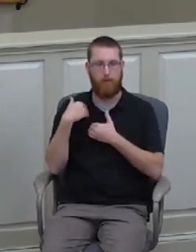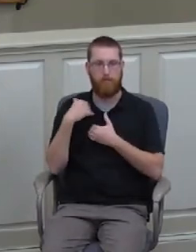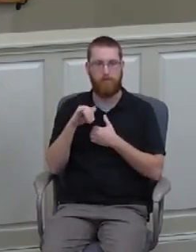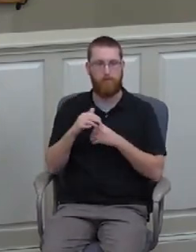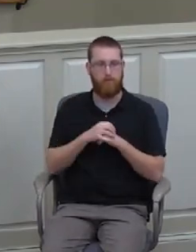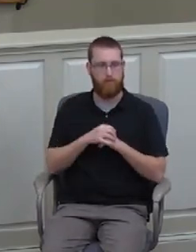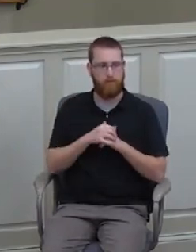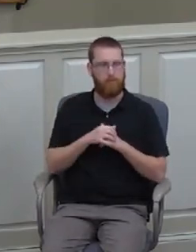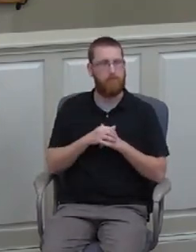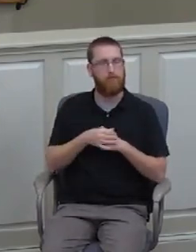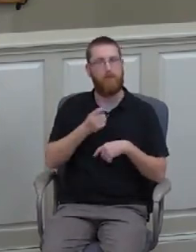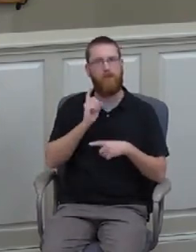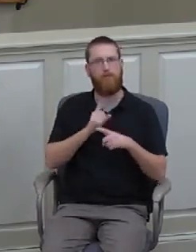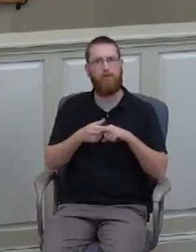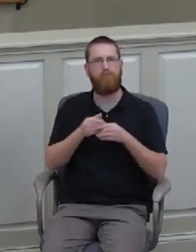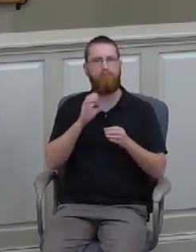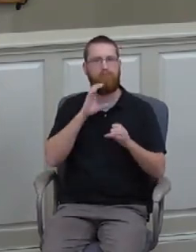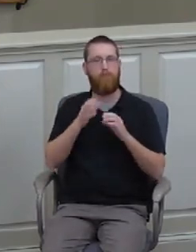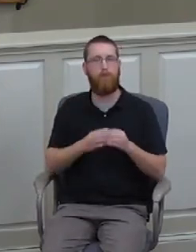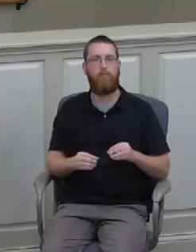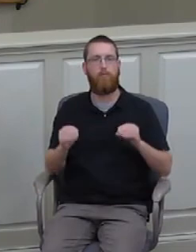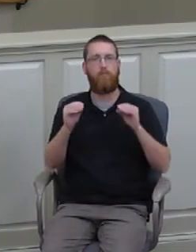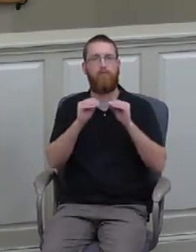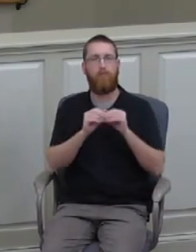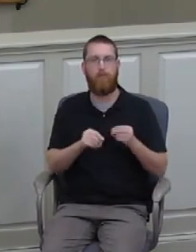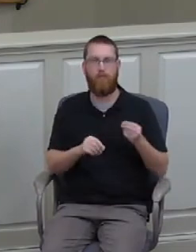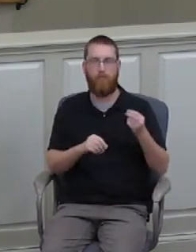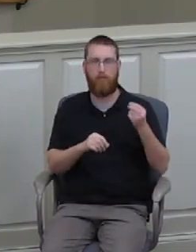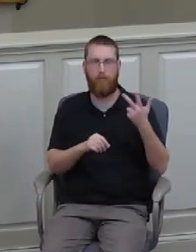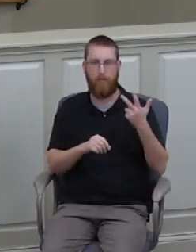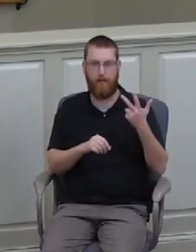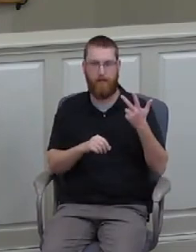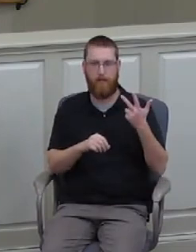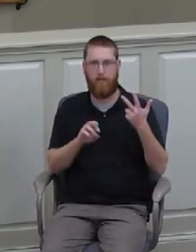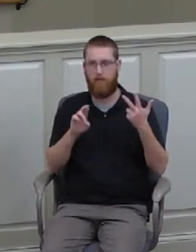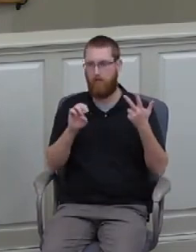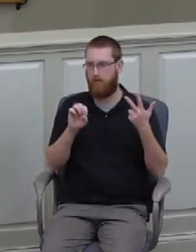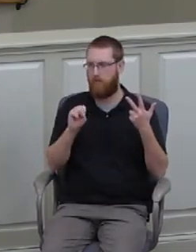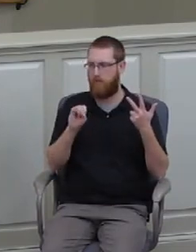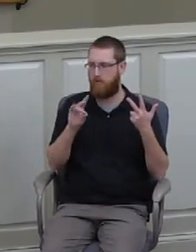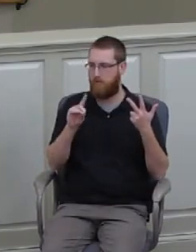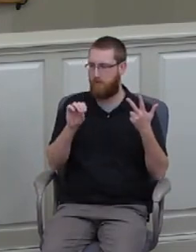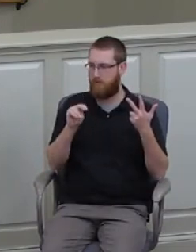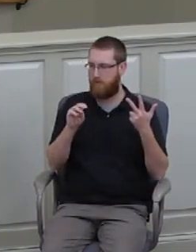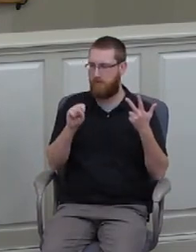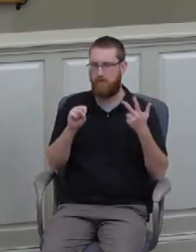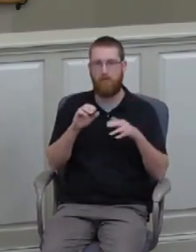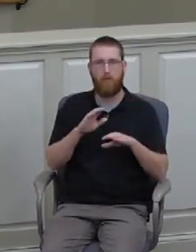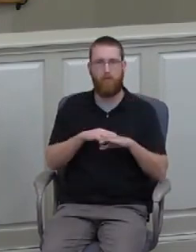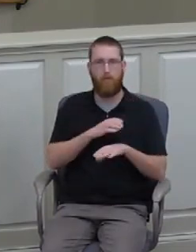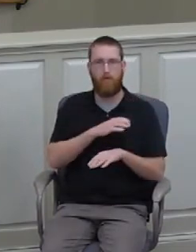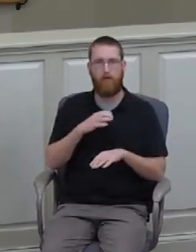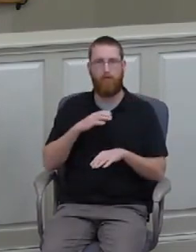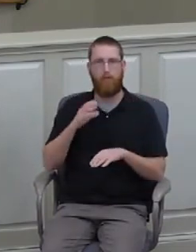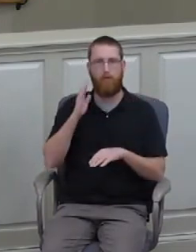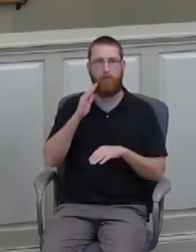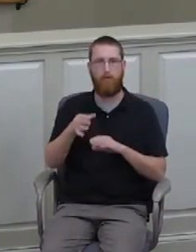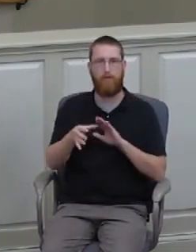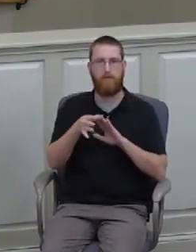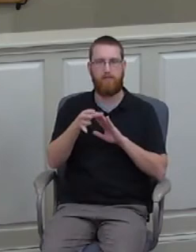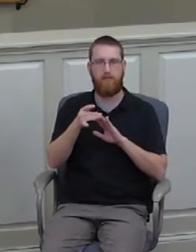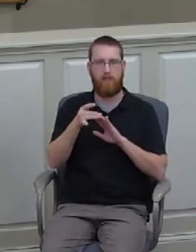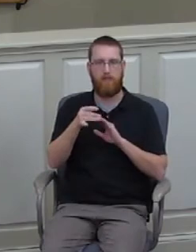further communicated that 3 of the residents on the committee would be nominated by the